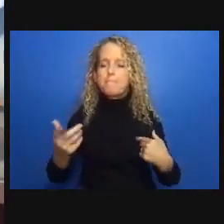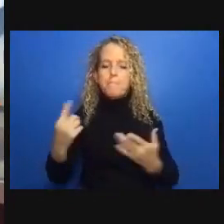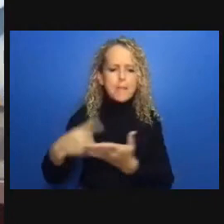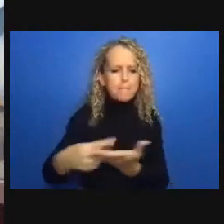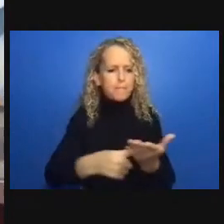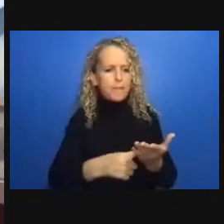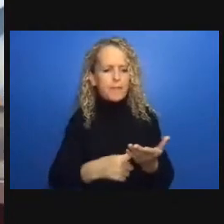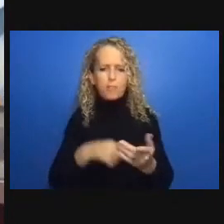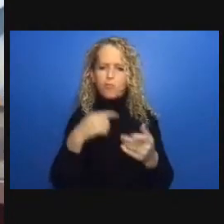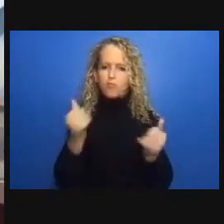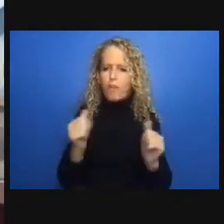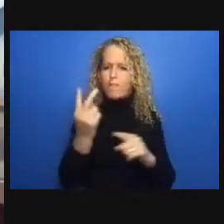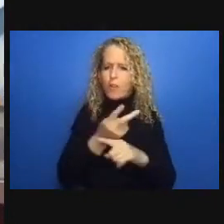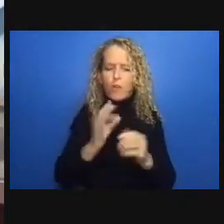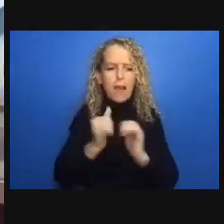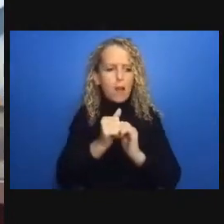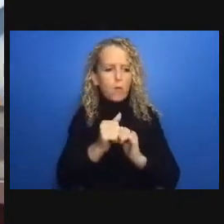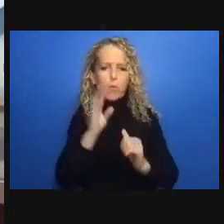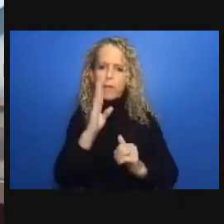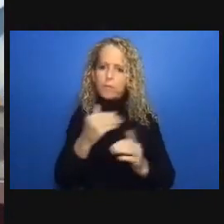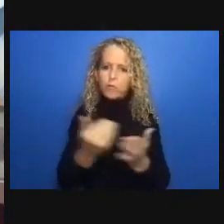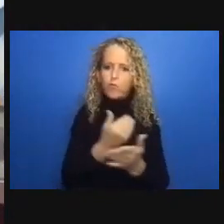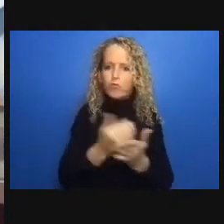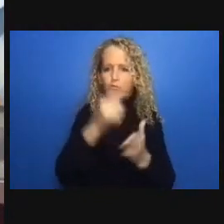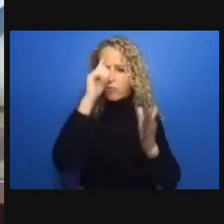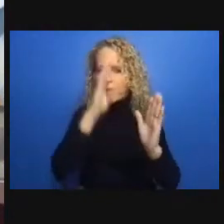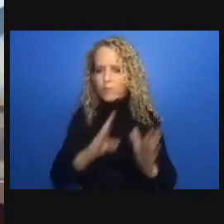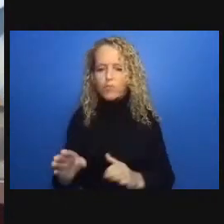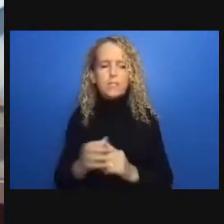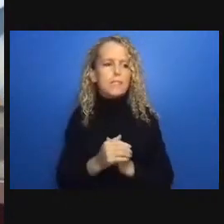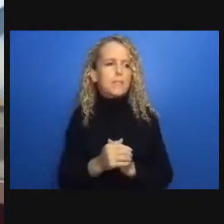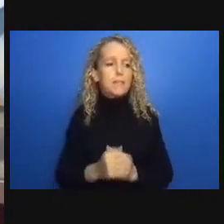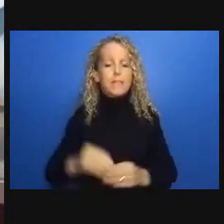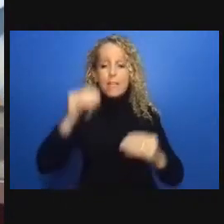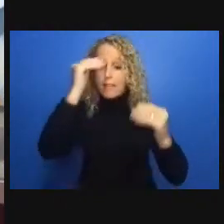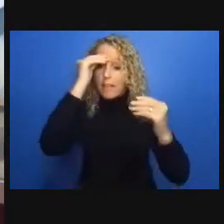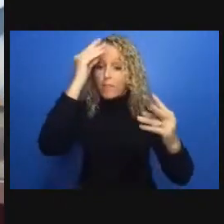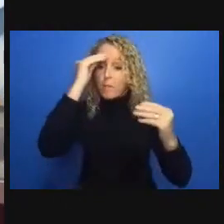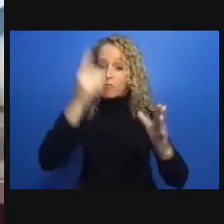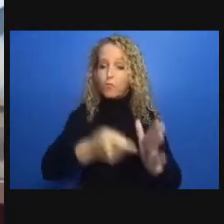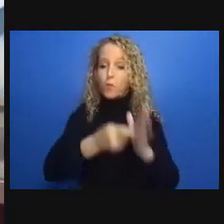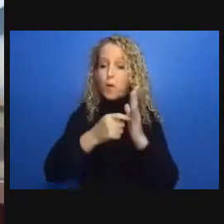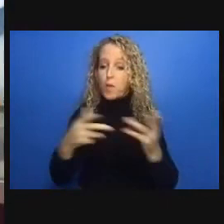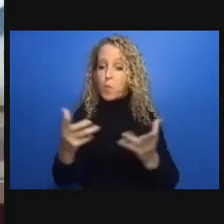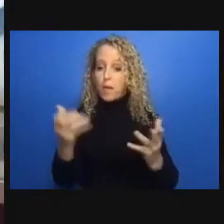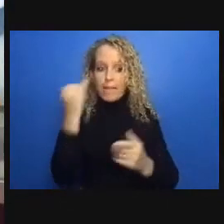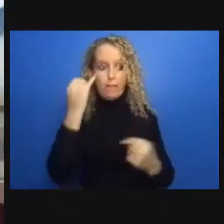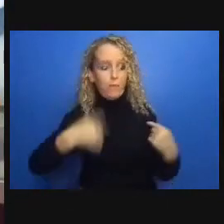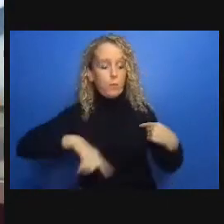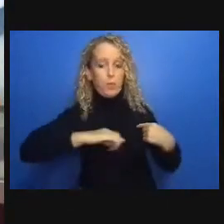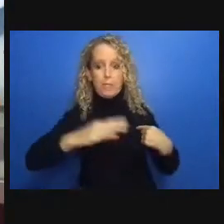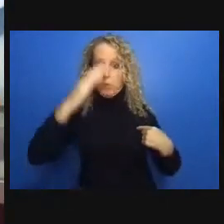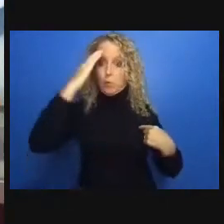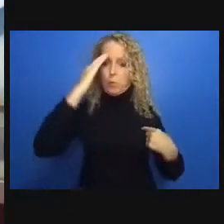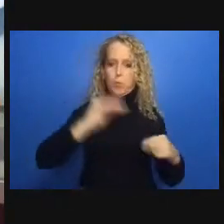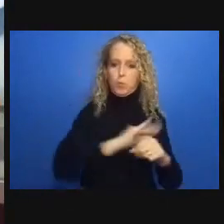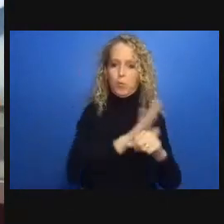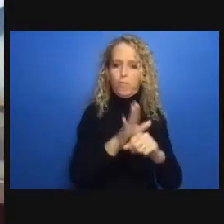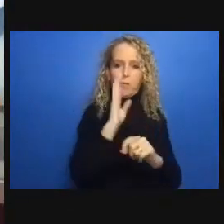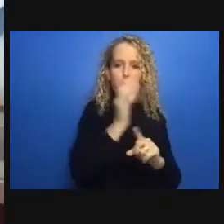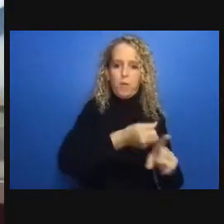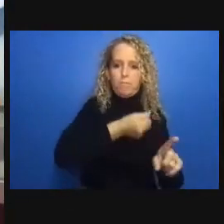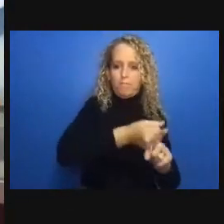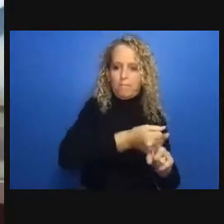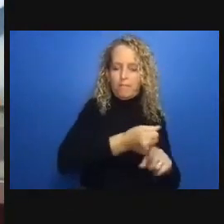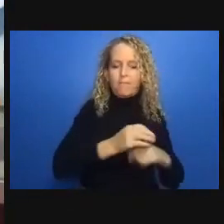regroup. How can we re-strategize? What information would we like to have had we known this is what we were going to be facing? So really reflecting